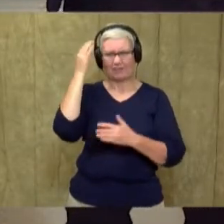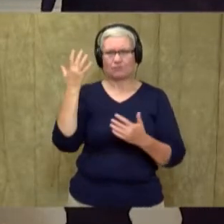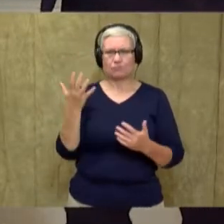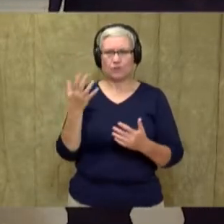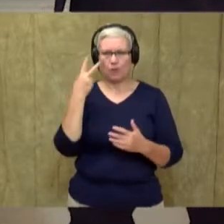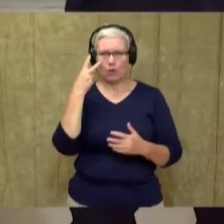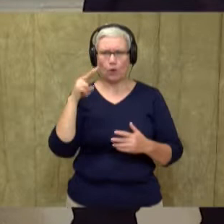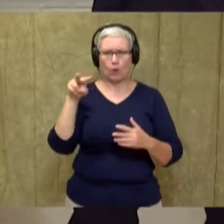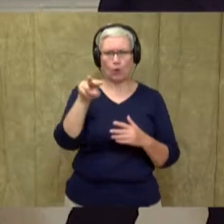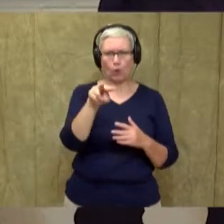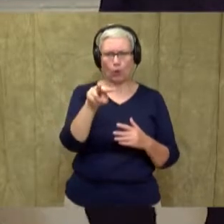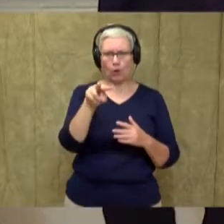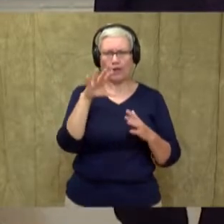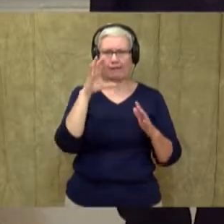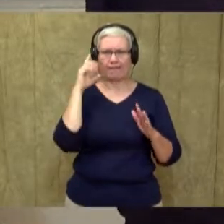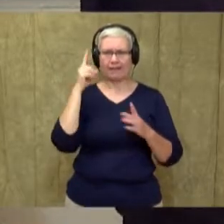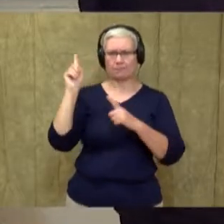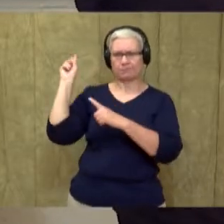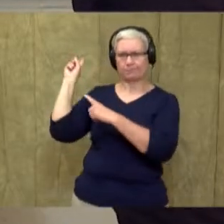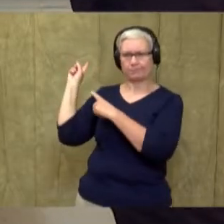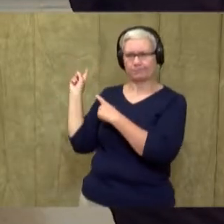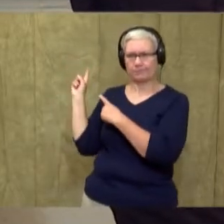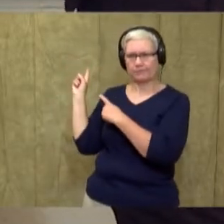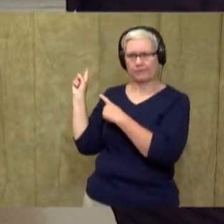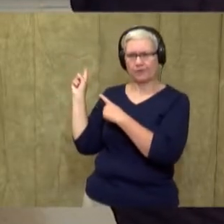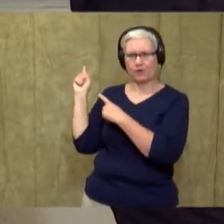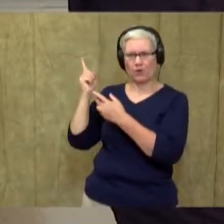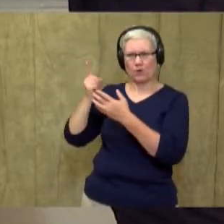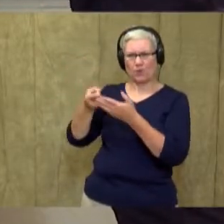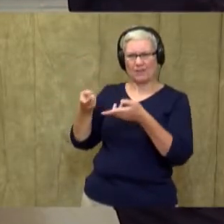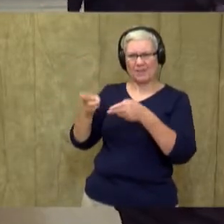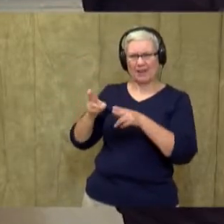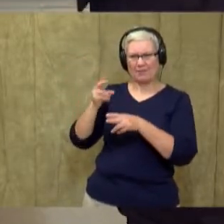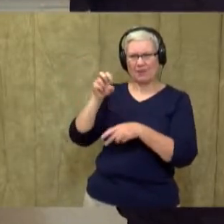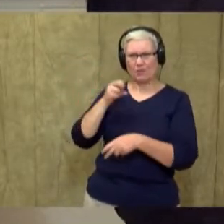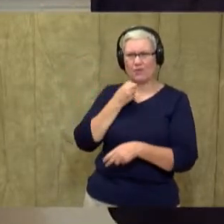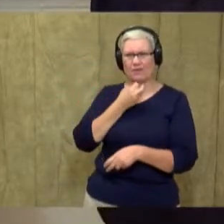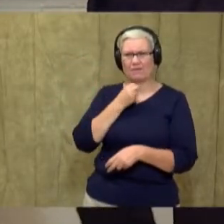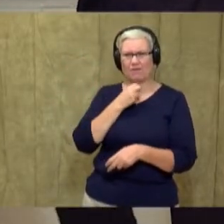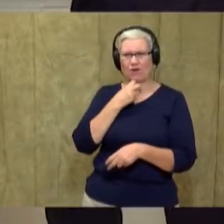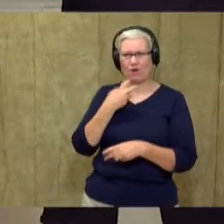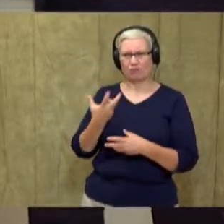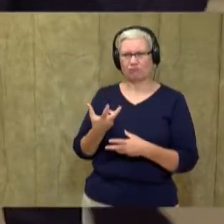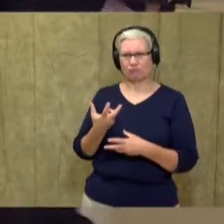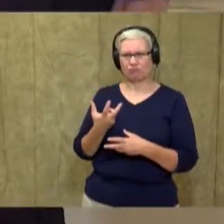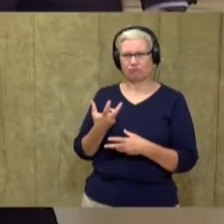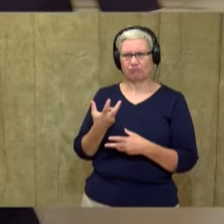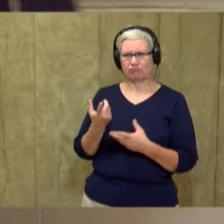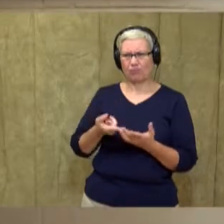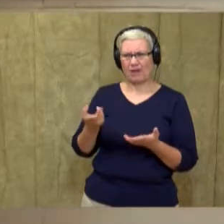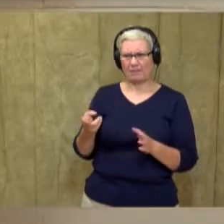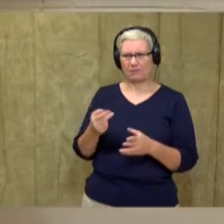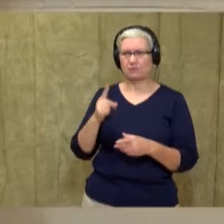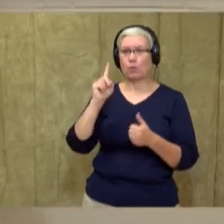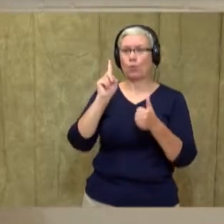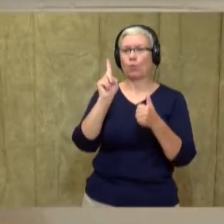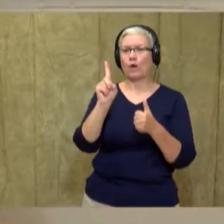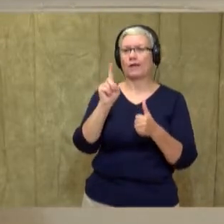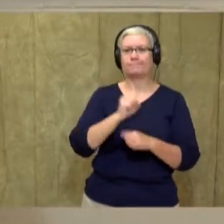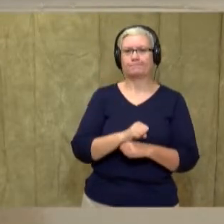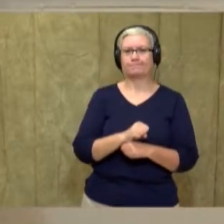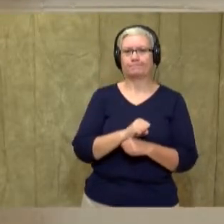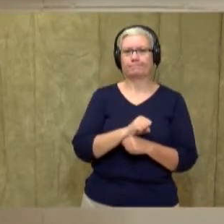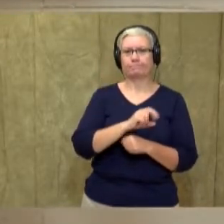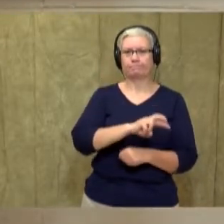image, and I want you to think about what you notice is happening to the frog across these images. So starting with image 1